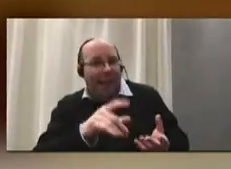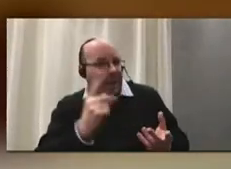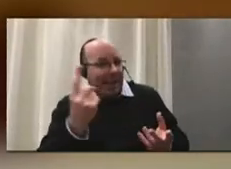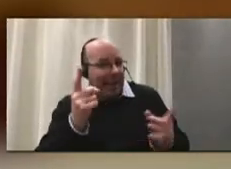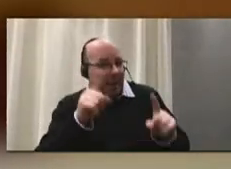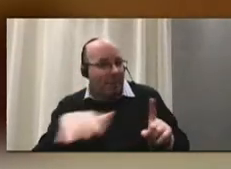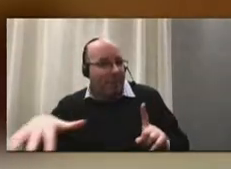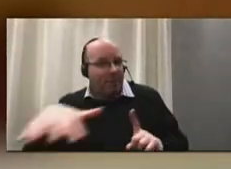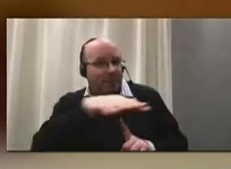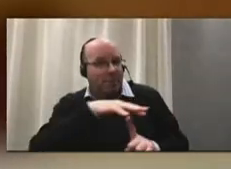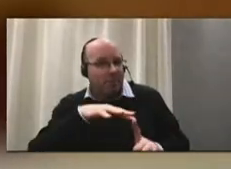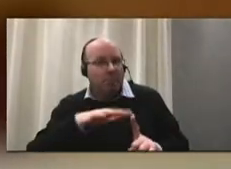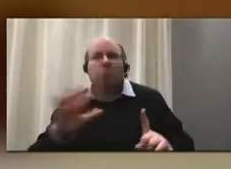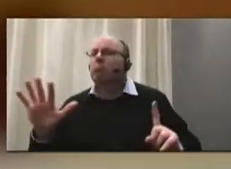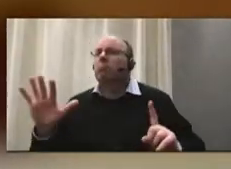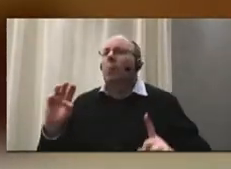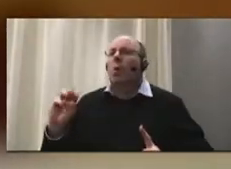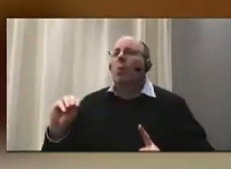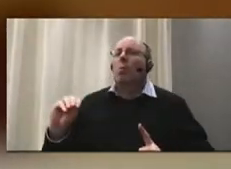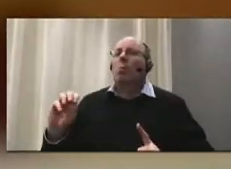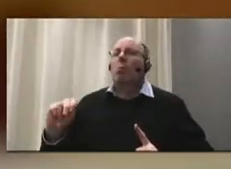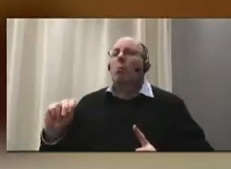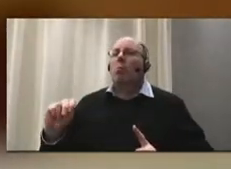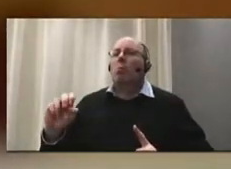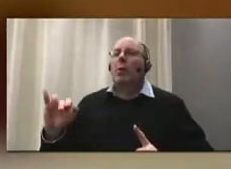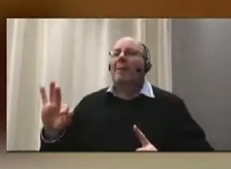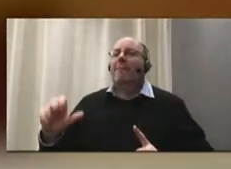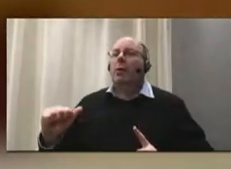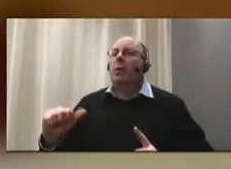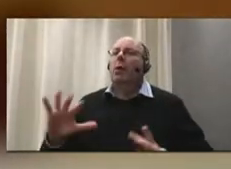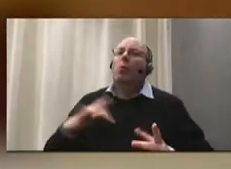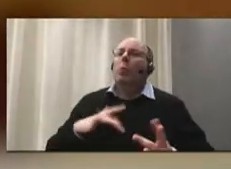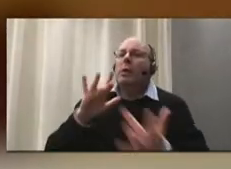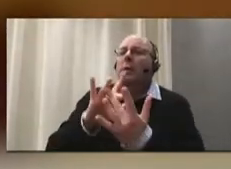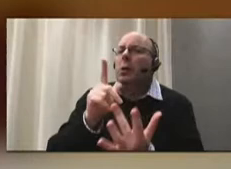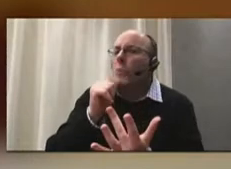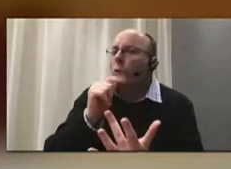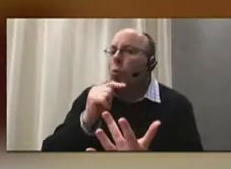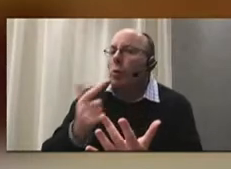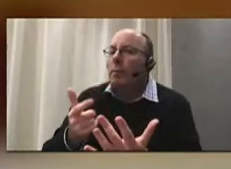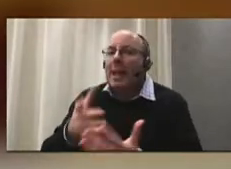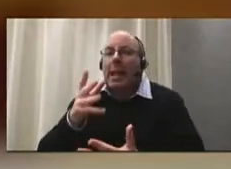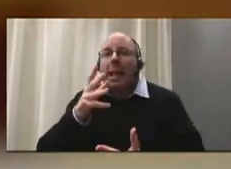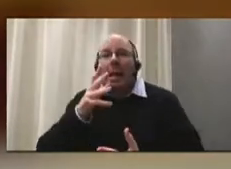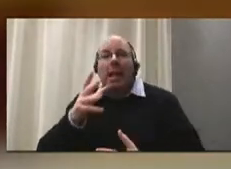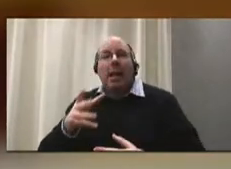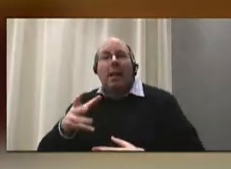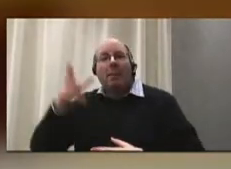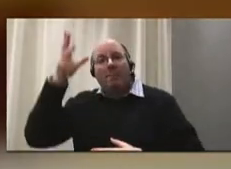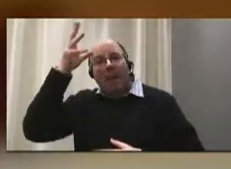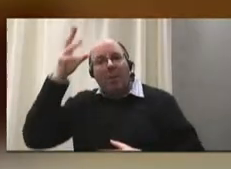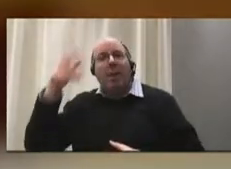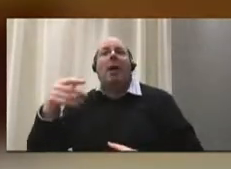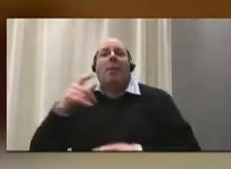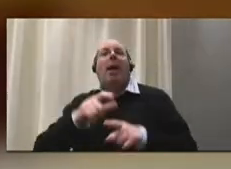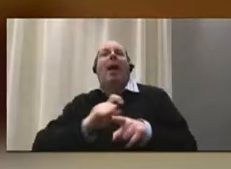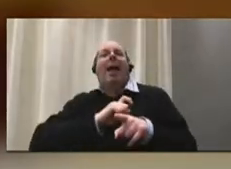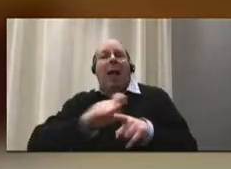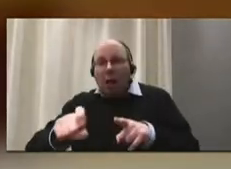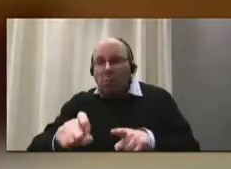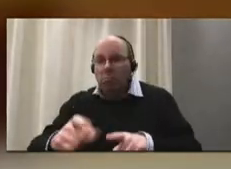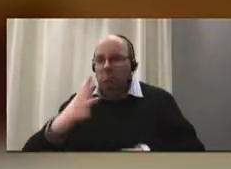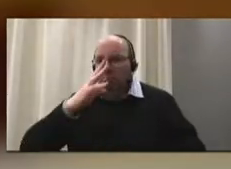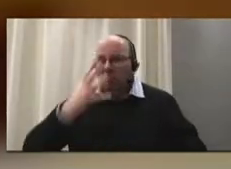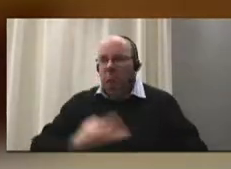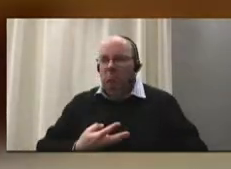ask you a question? Yeah. Who should we call? Because sometimes our parents raise the issues and they're not listened to. So I think